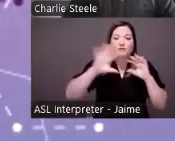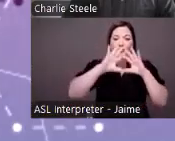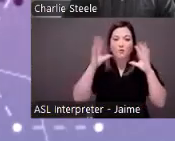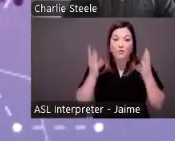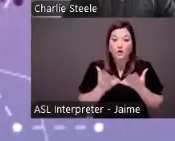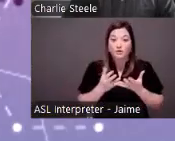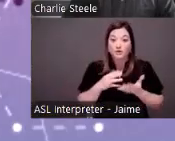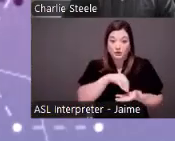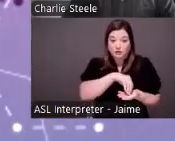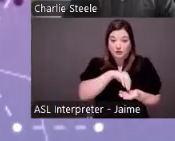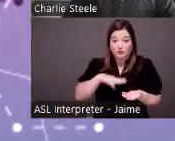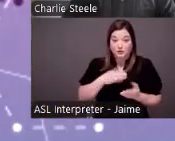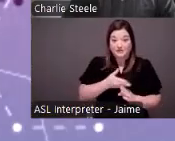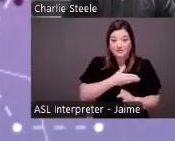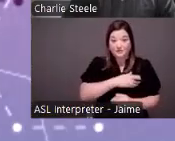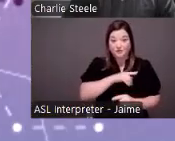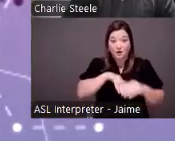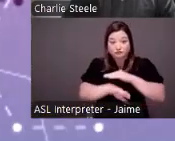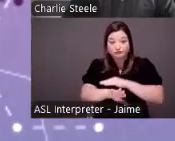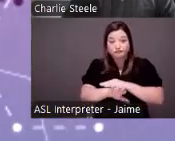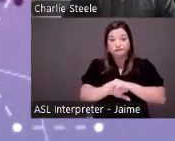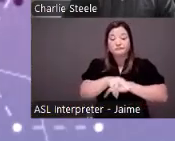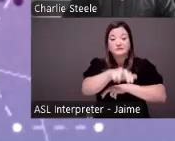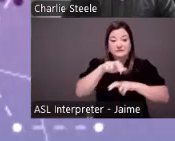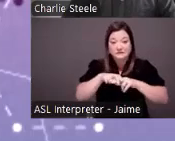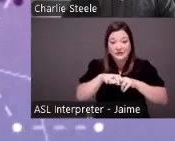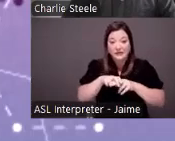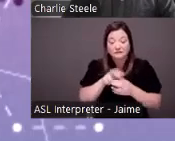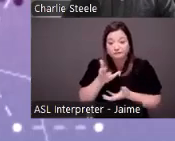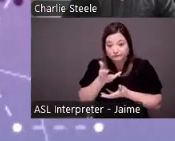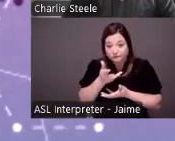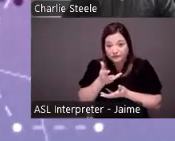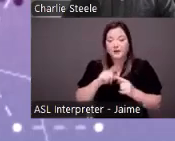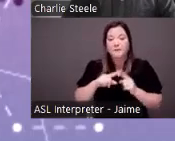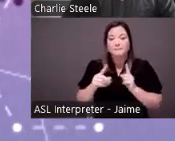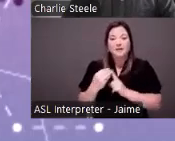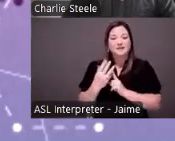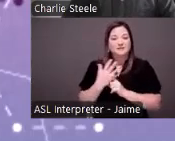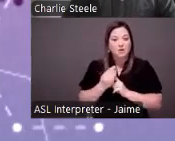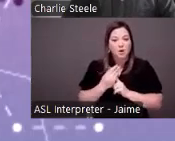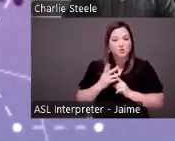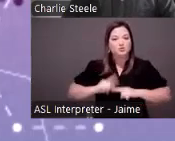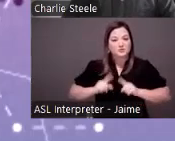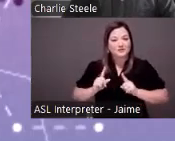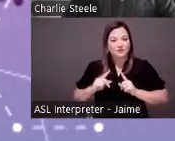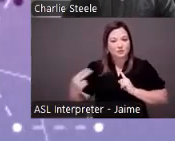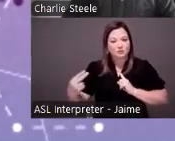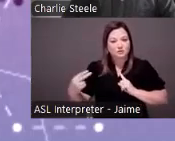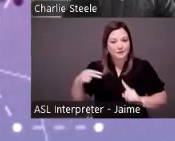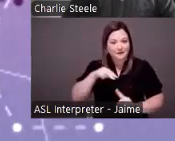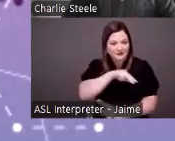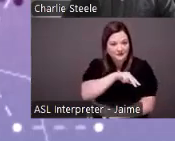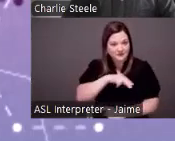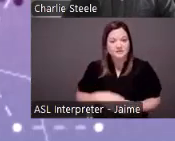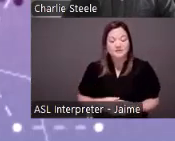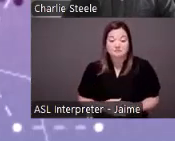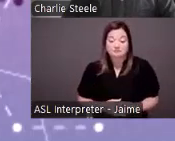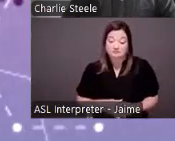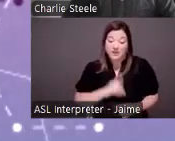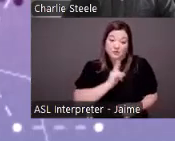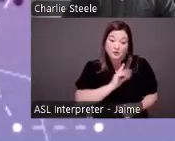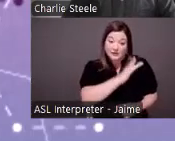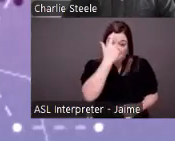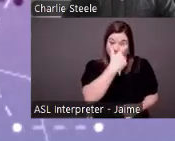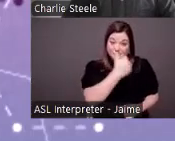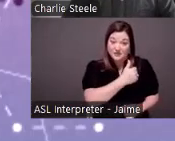before they actually go and sit in on encounters, they're exposed to the different perspectives, and then it's up to them, right, whether